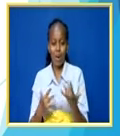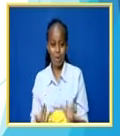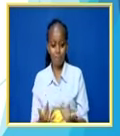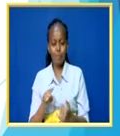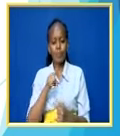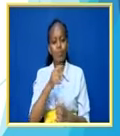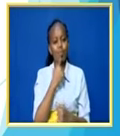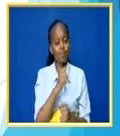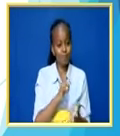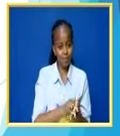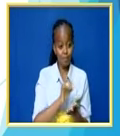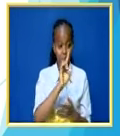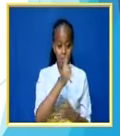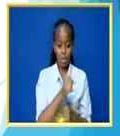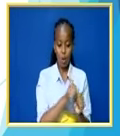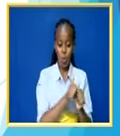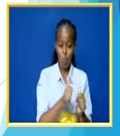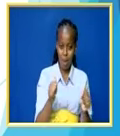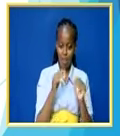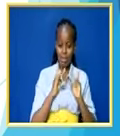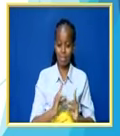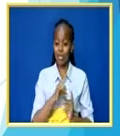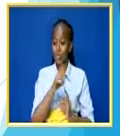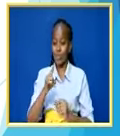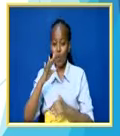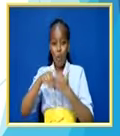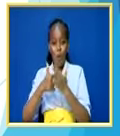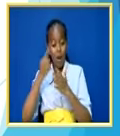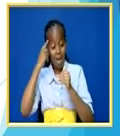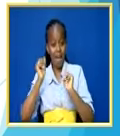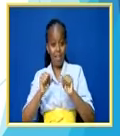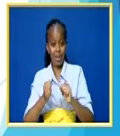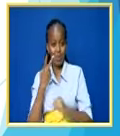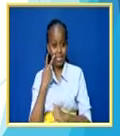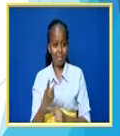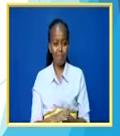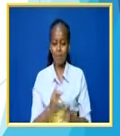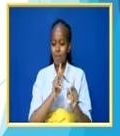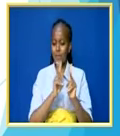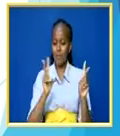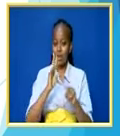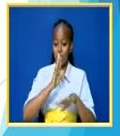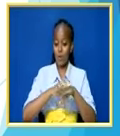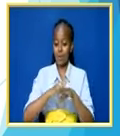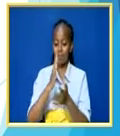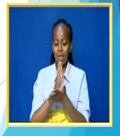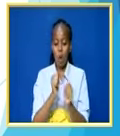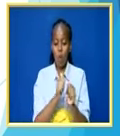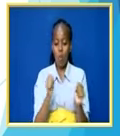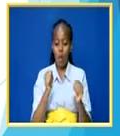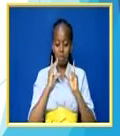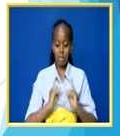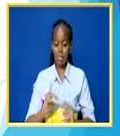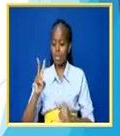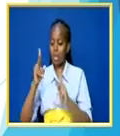the first one is well-groomed. Yes. Do you agree, Lana? Let's see. Very good. Mm-hmm. It is well groomed. And the